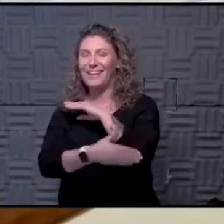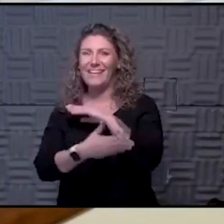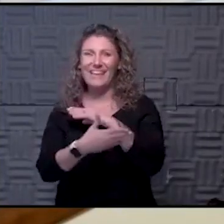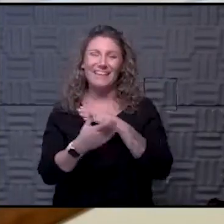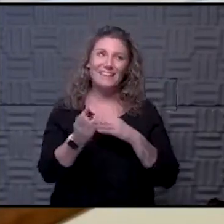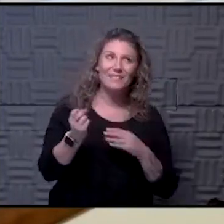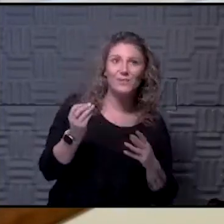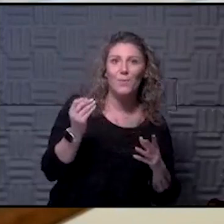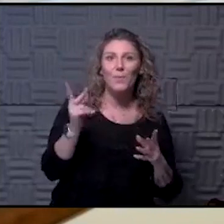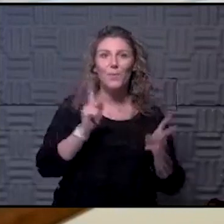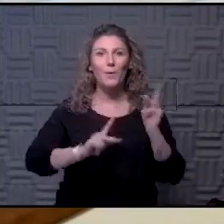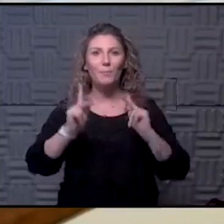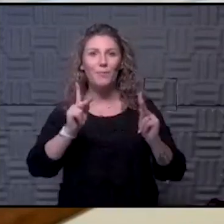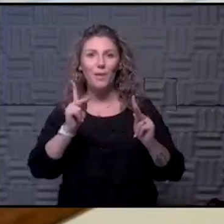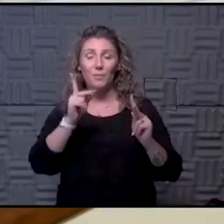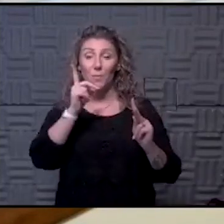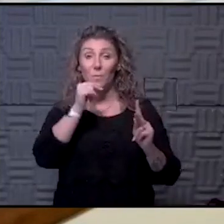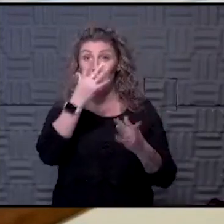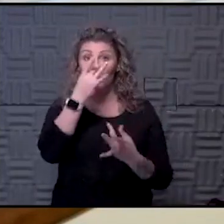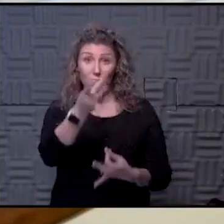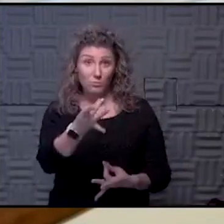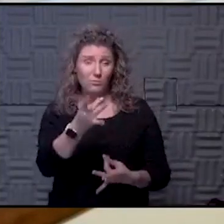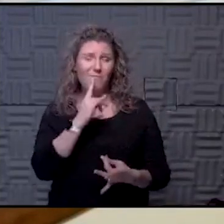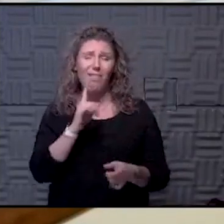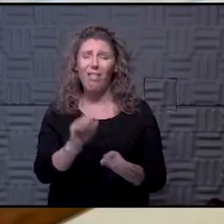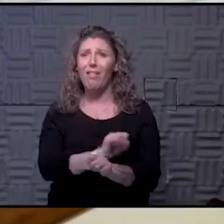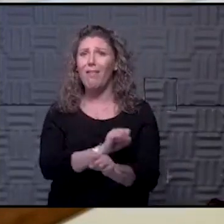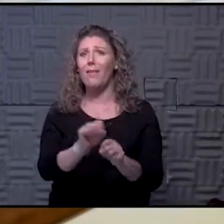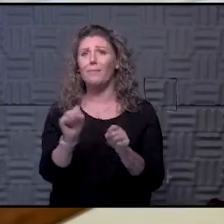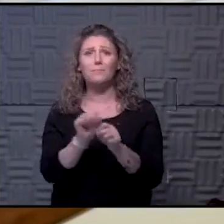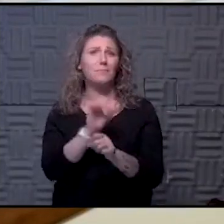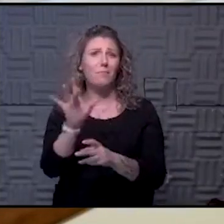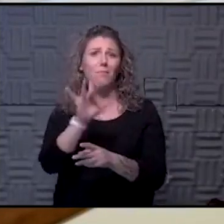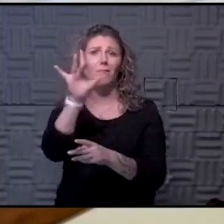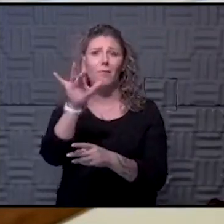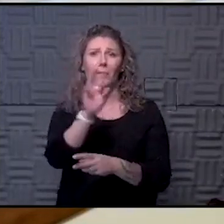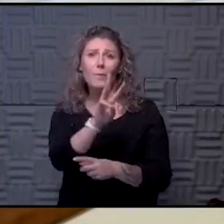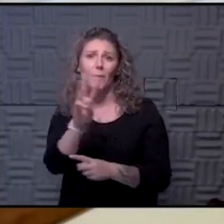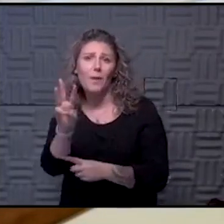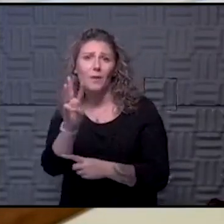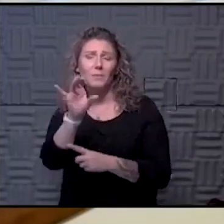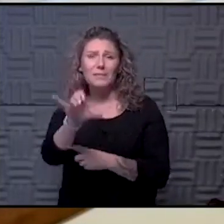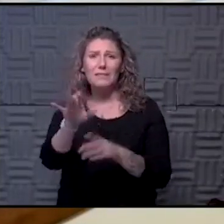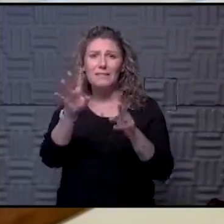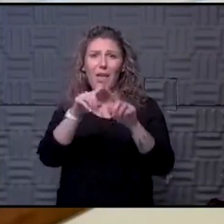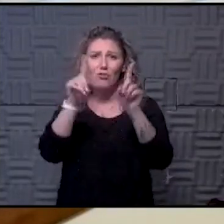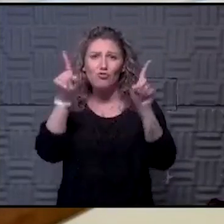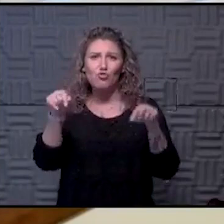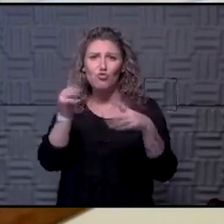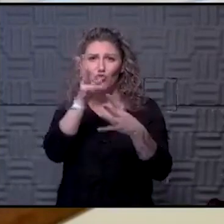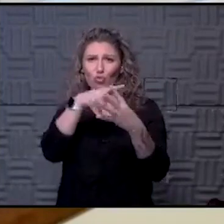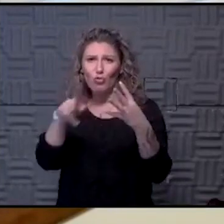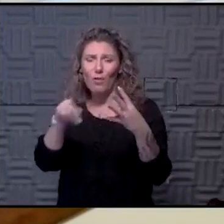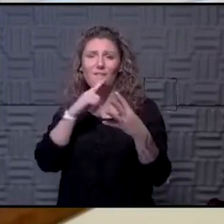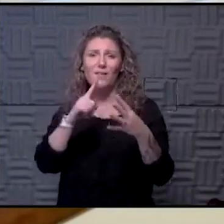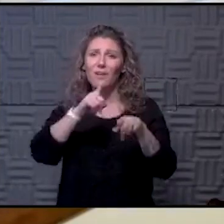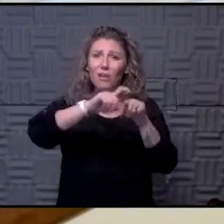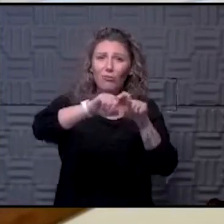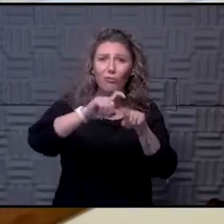open. So people who are interested, absolutely go to our website, go to that graphic there, call the phone